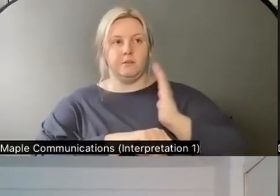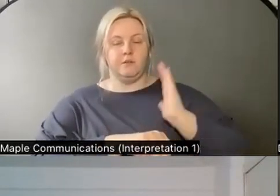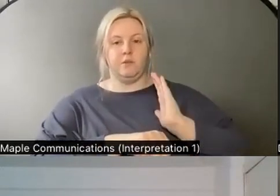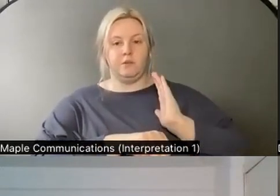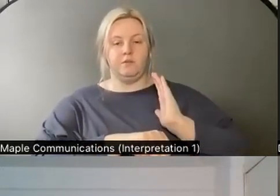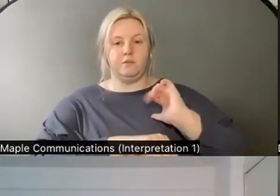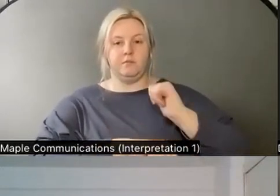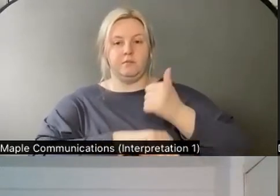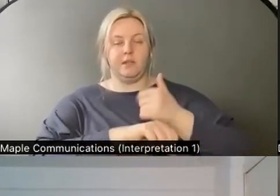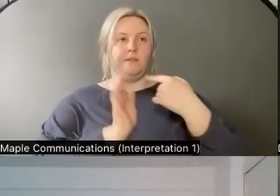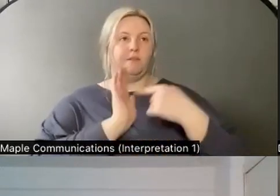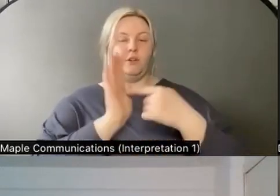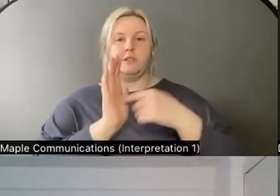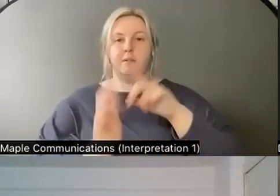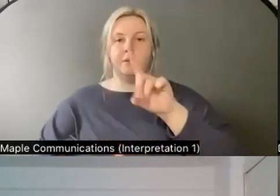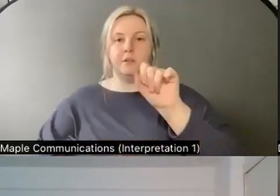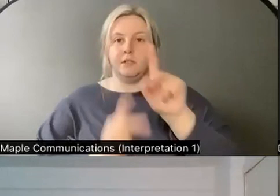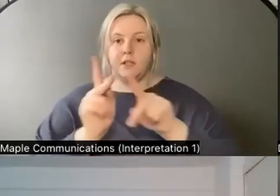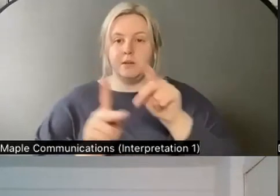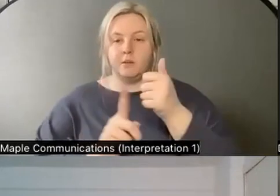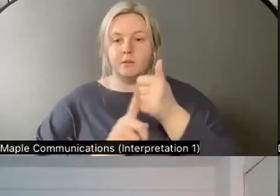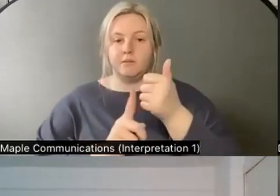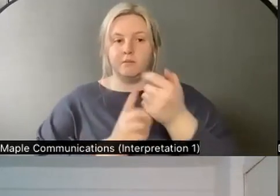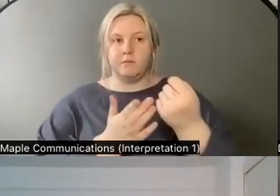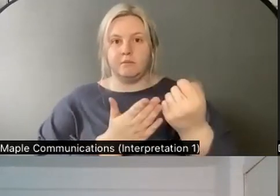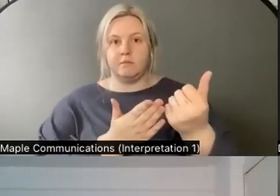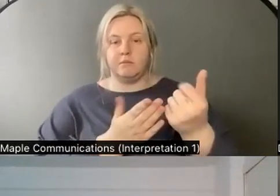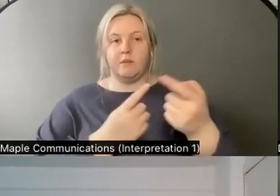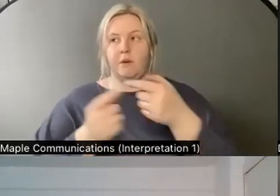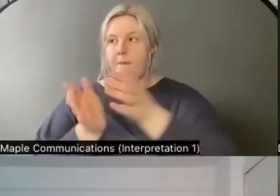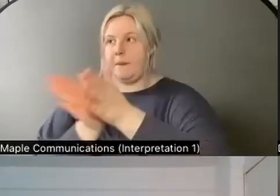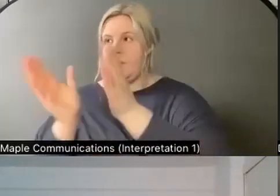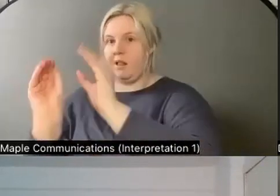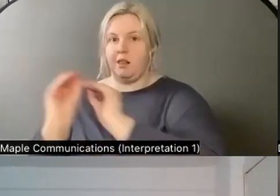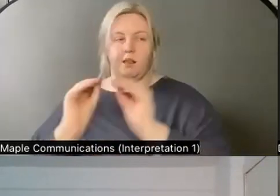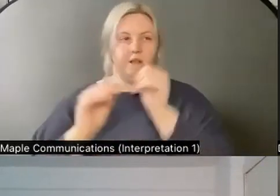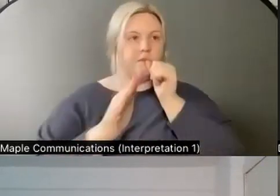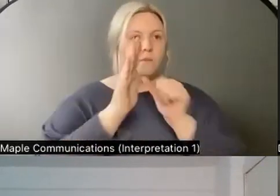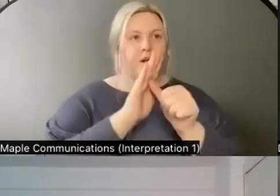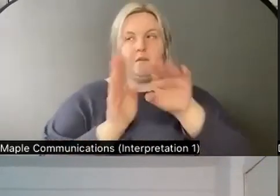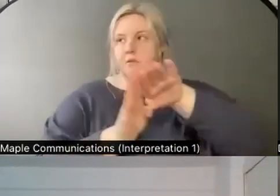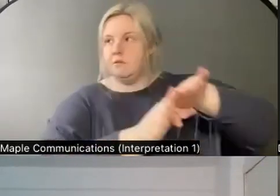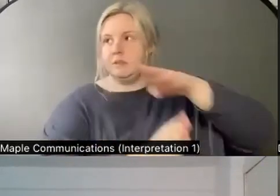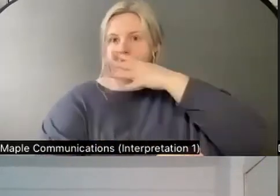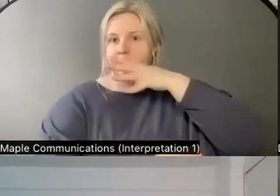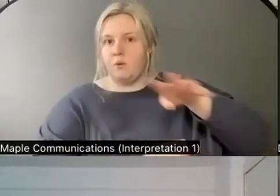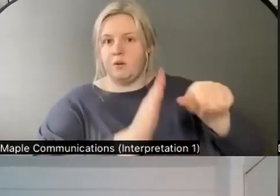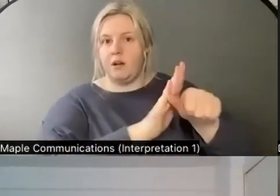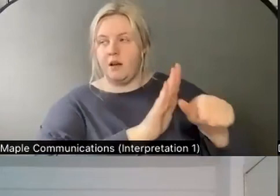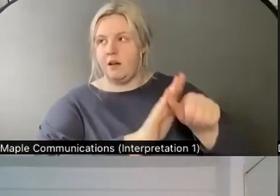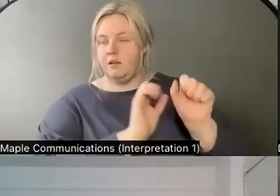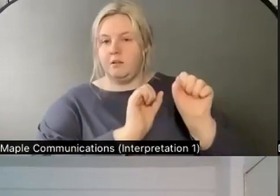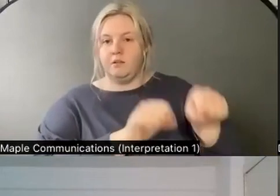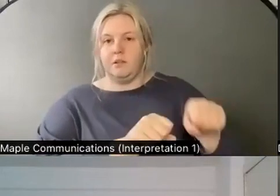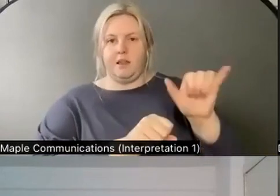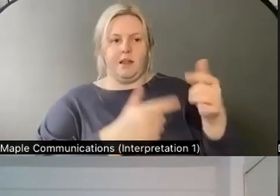from the public sphere and moving them into the private sphere. And, you know, that can be done in a lot of ways, whether it's